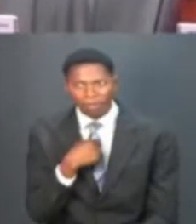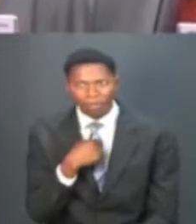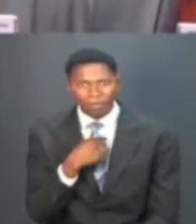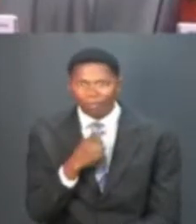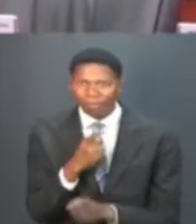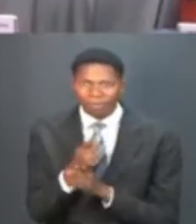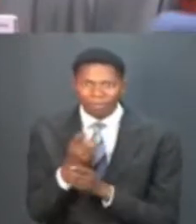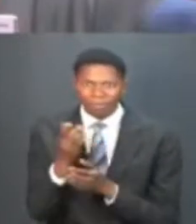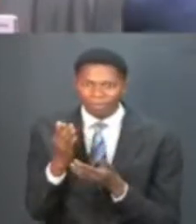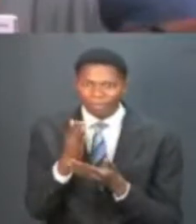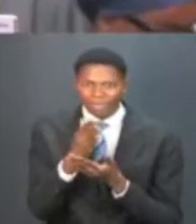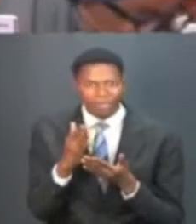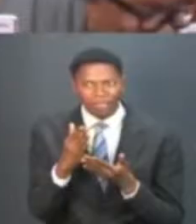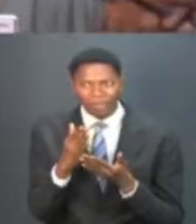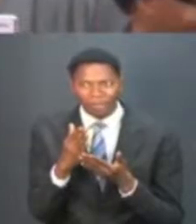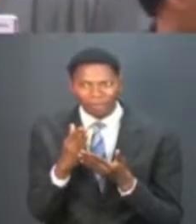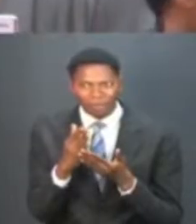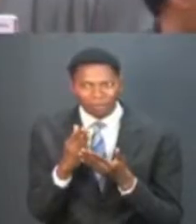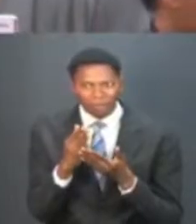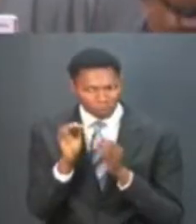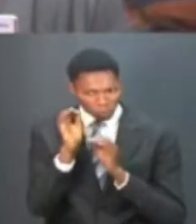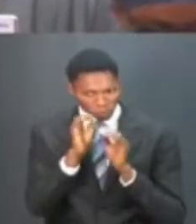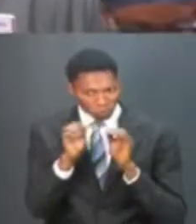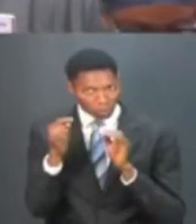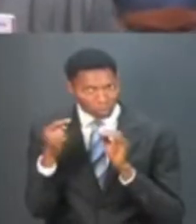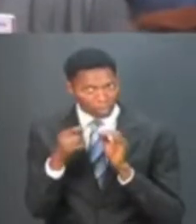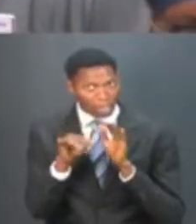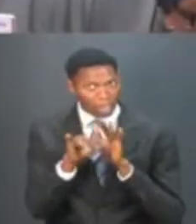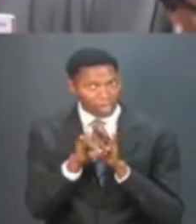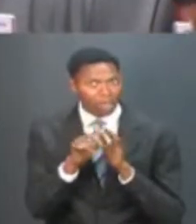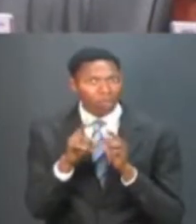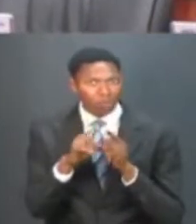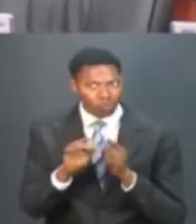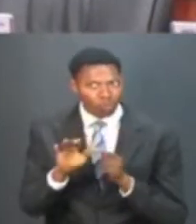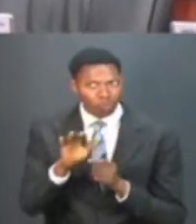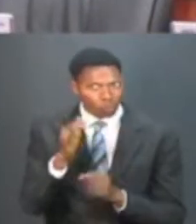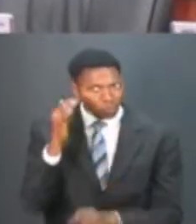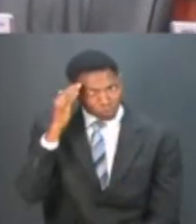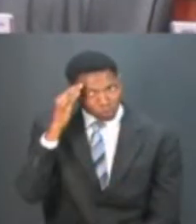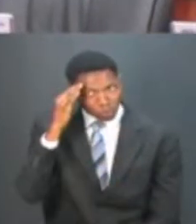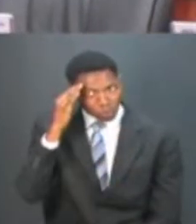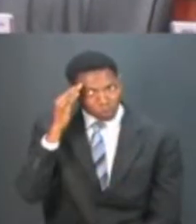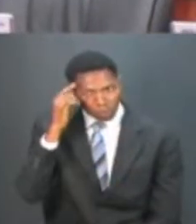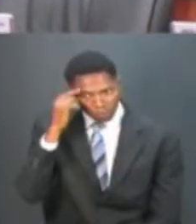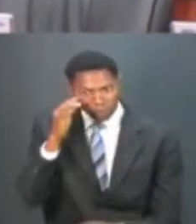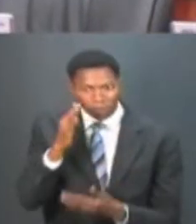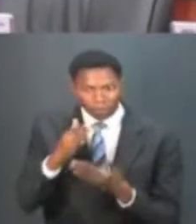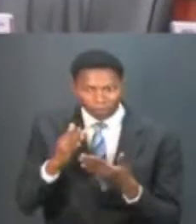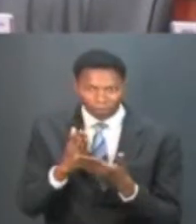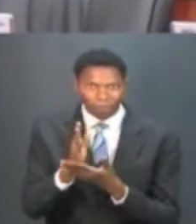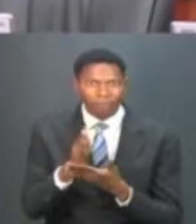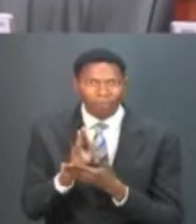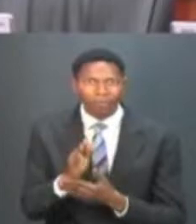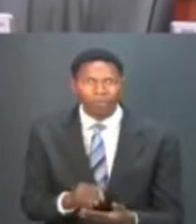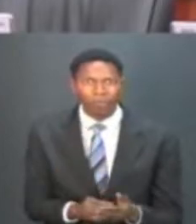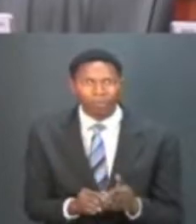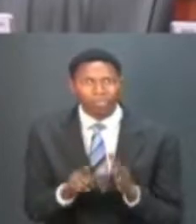minor observation to your kind attention for correction. Speaker, item